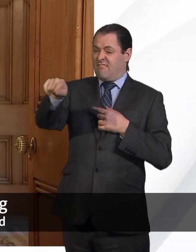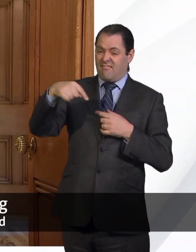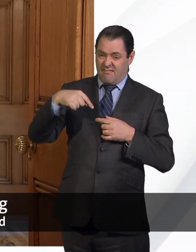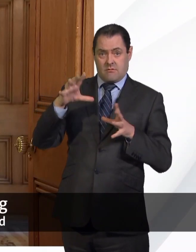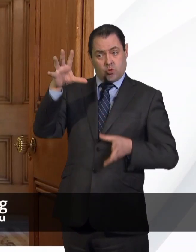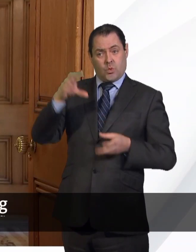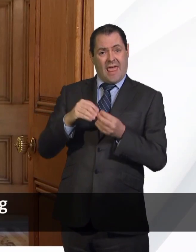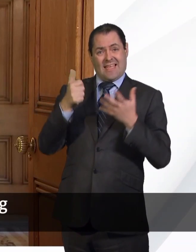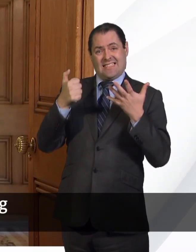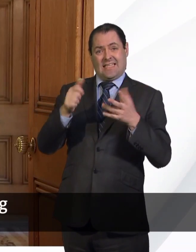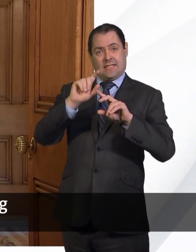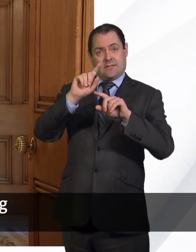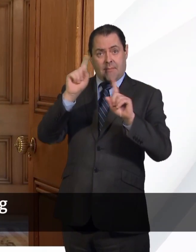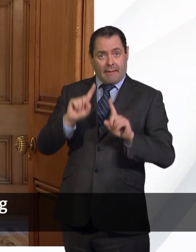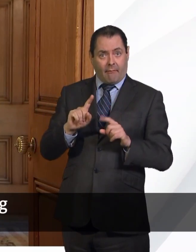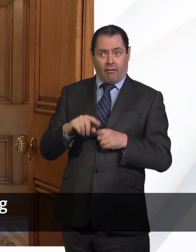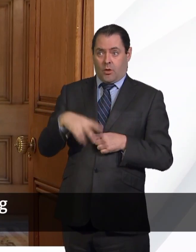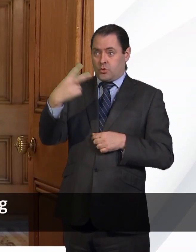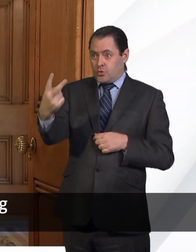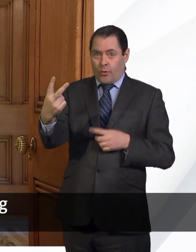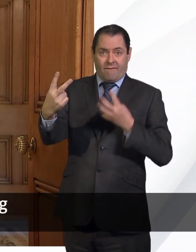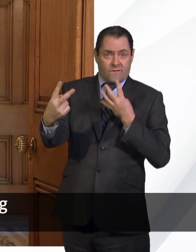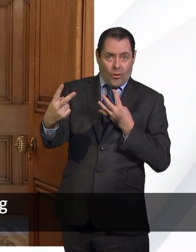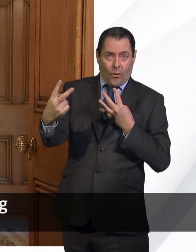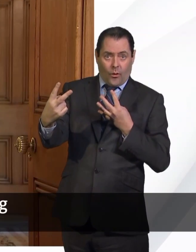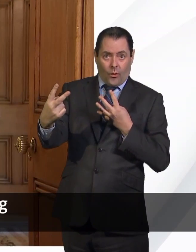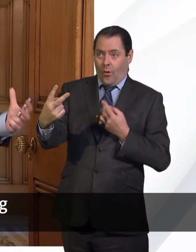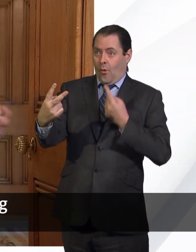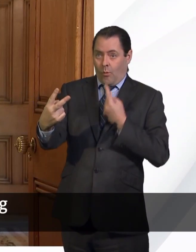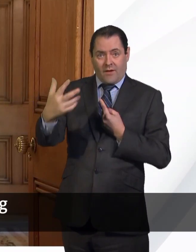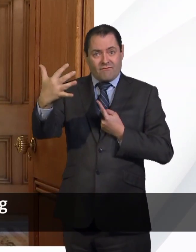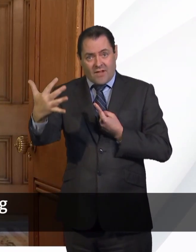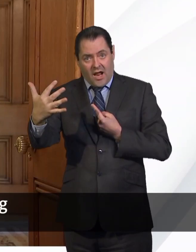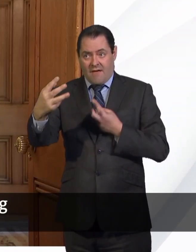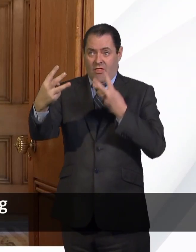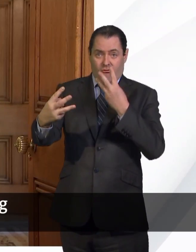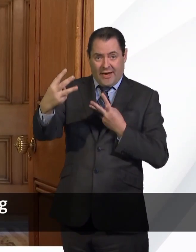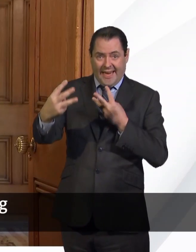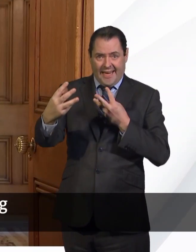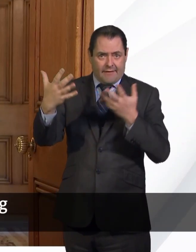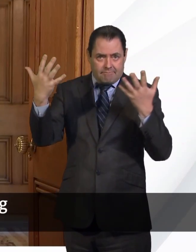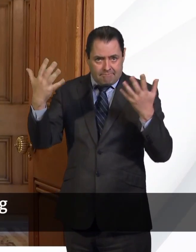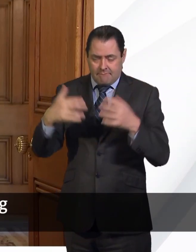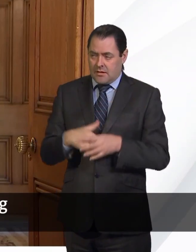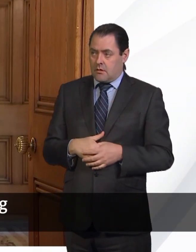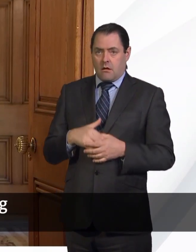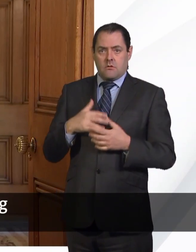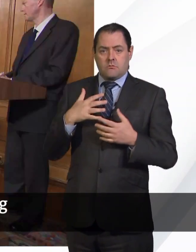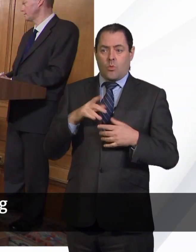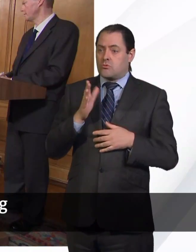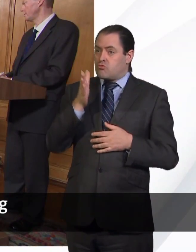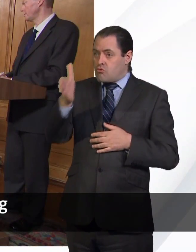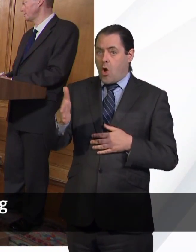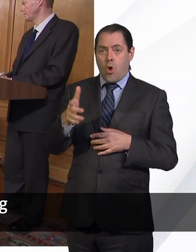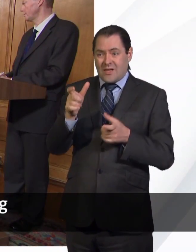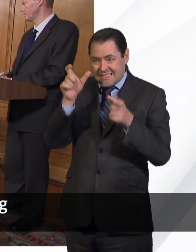not encouraging. We don't want people to stay overnight. We don't want people to go to other households and stay there. We're not. I'm just